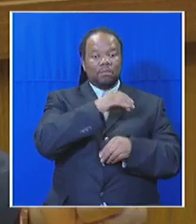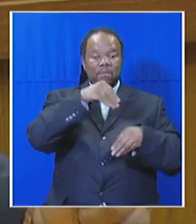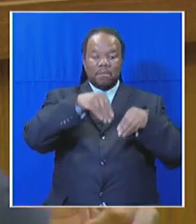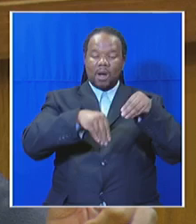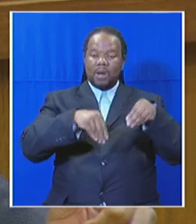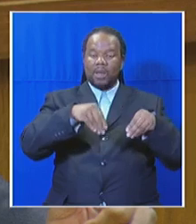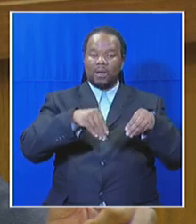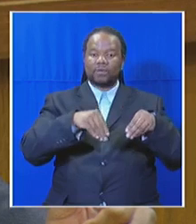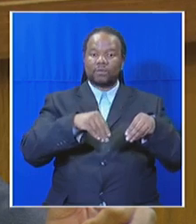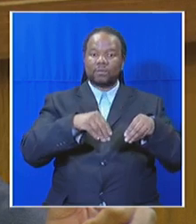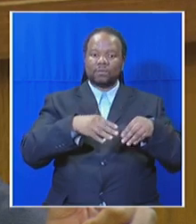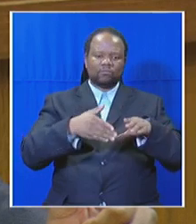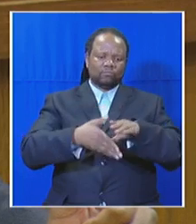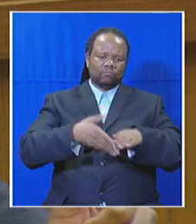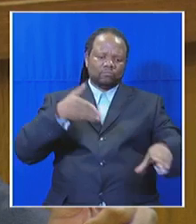to the teeth,